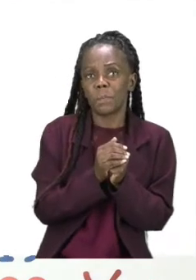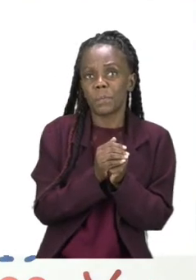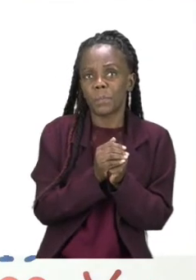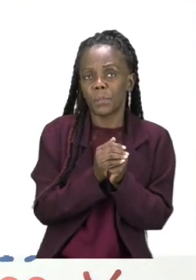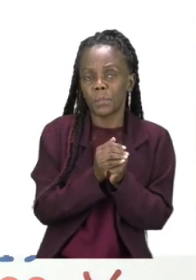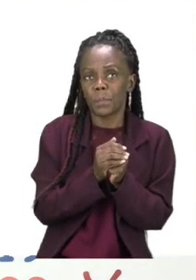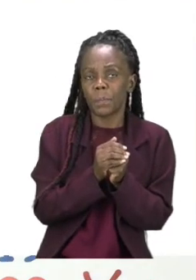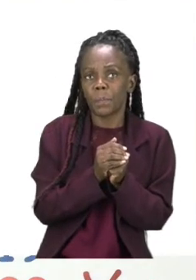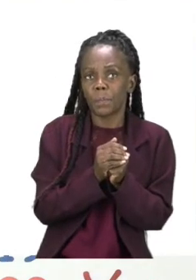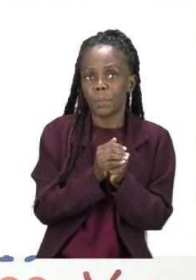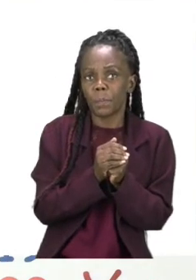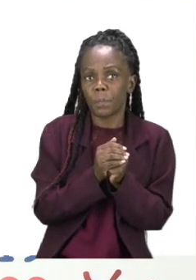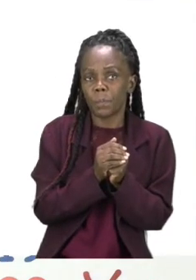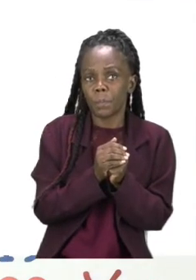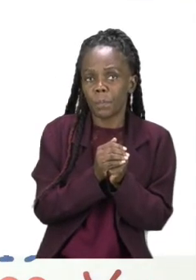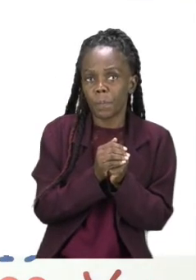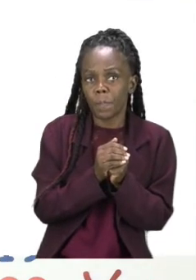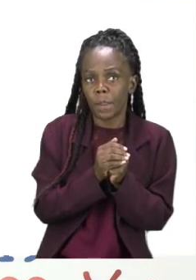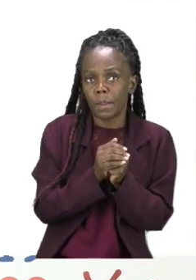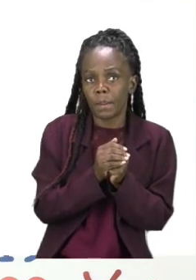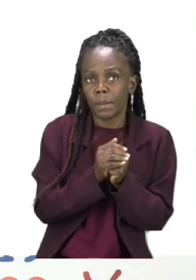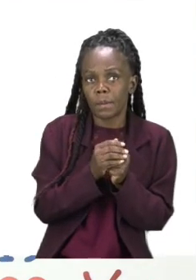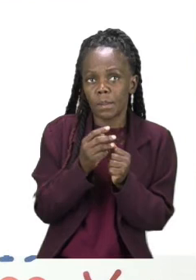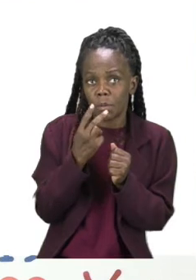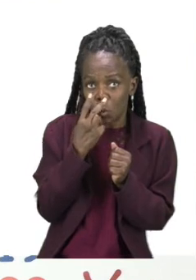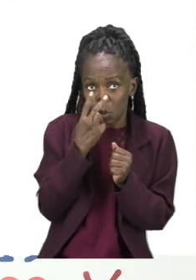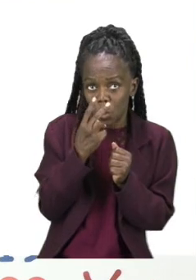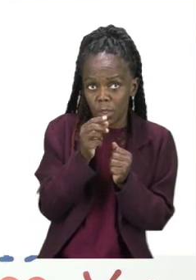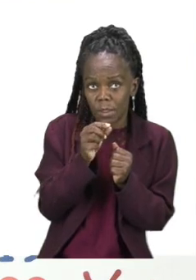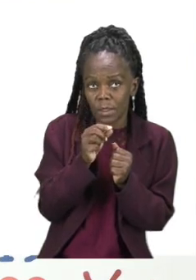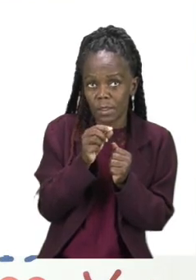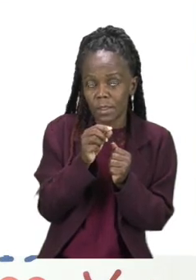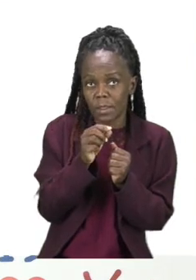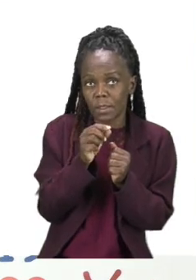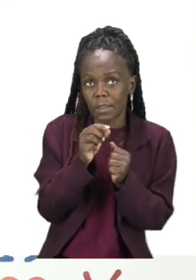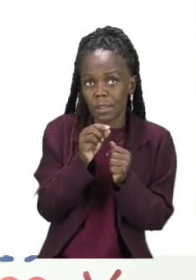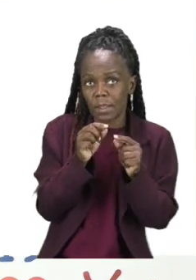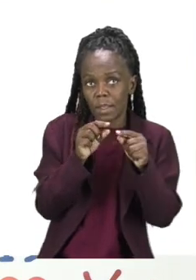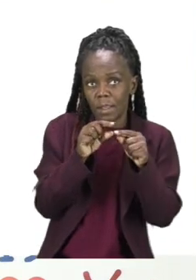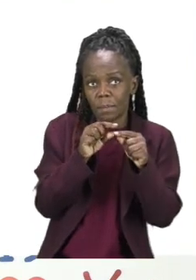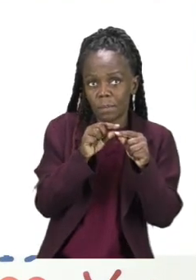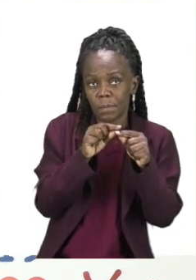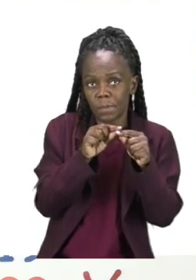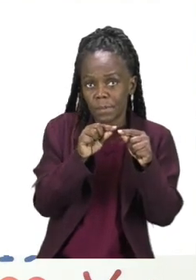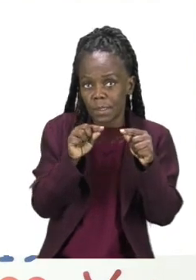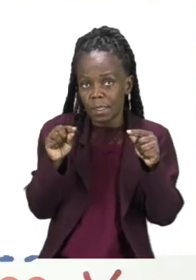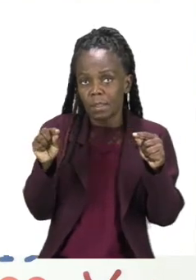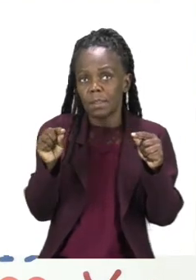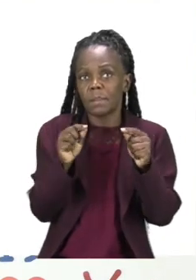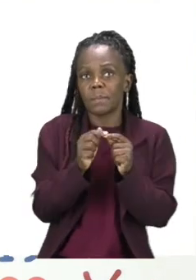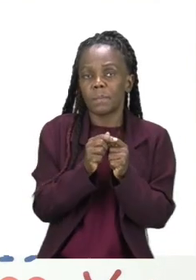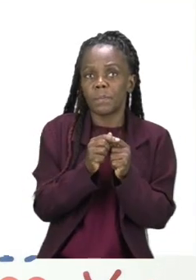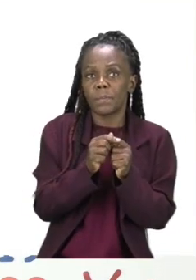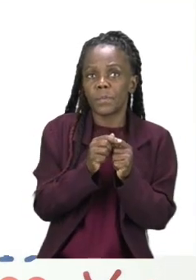number, because if we go up and see 1, 3. So let us